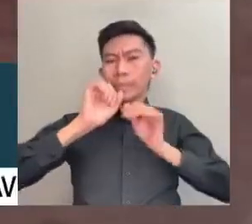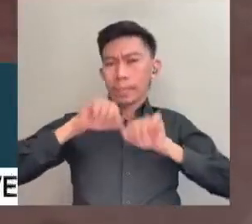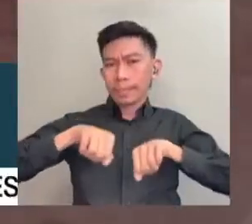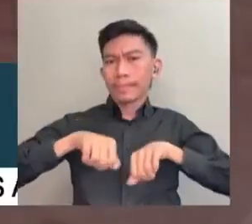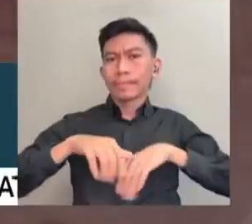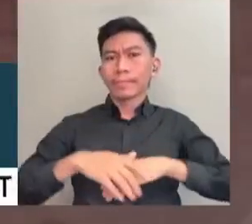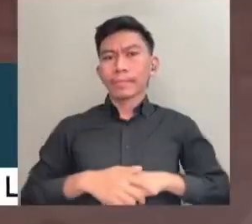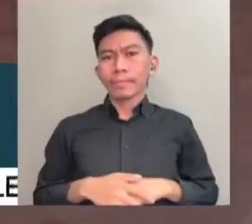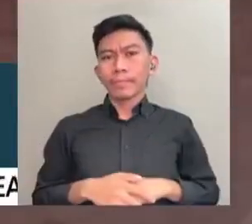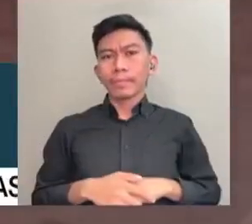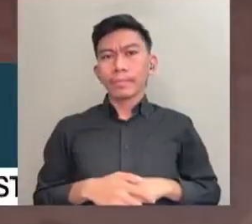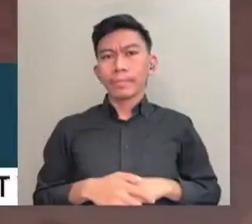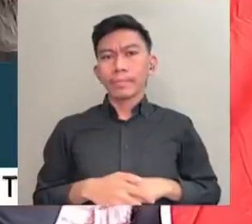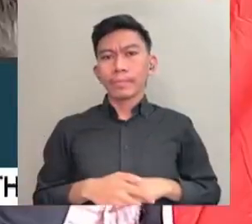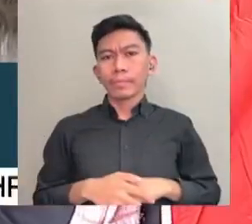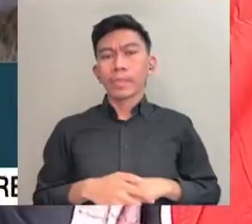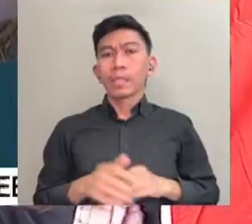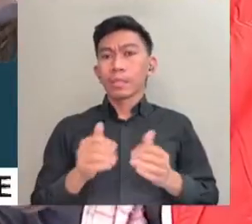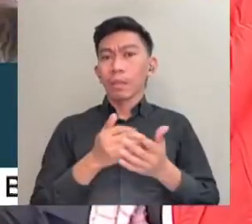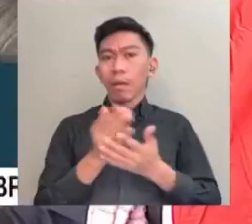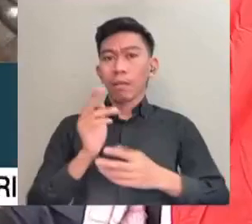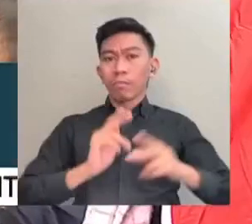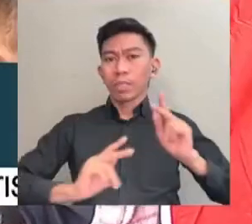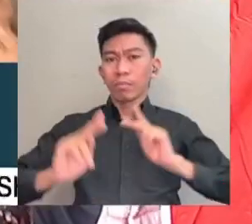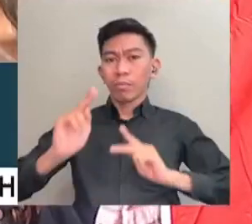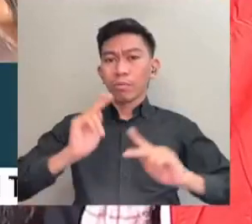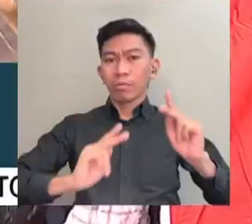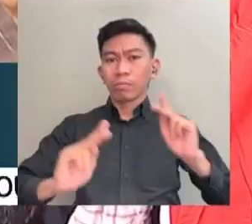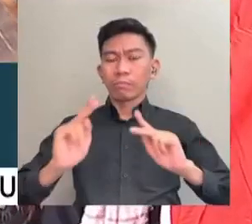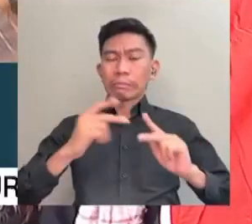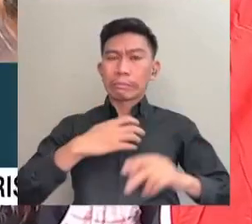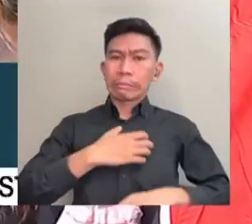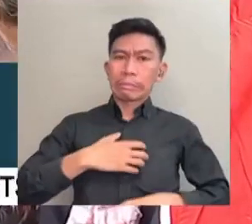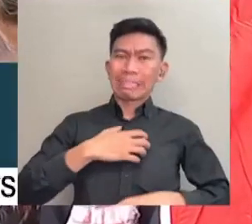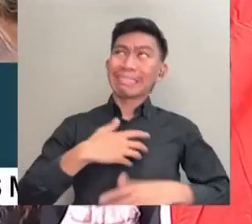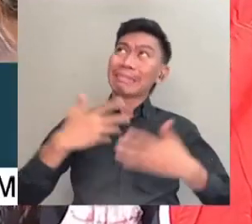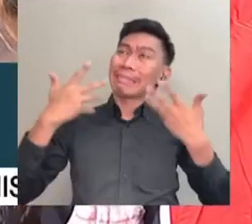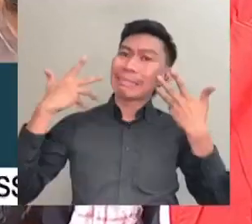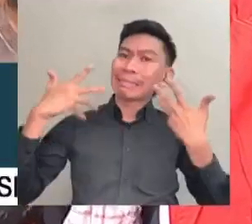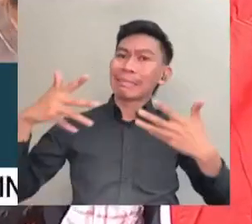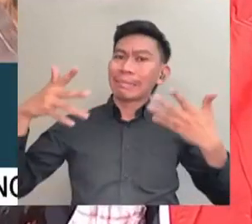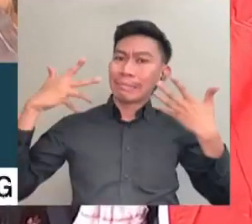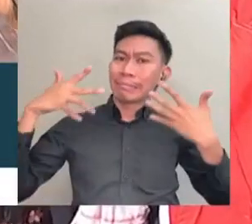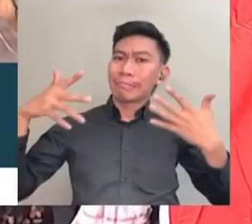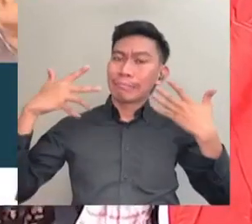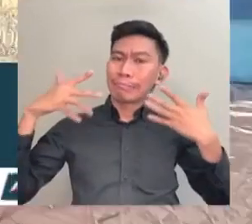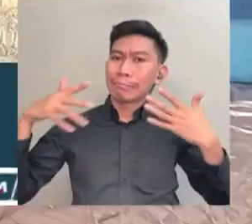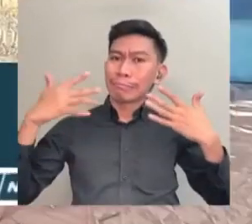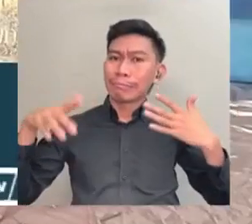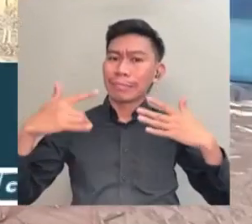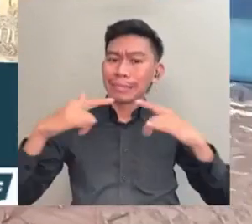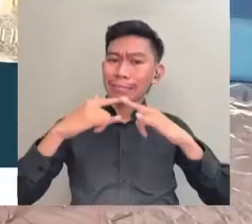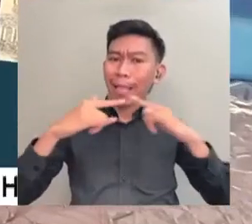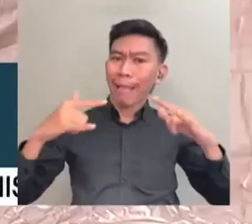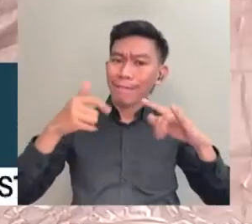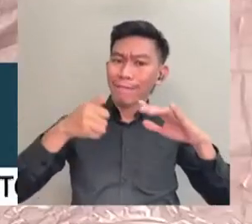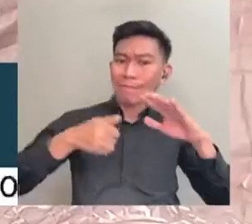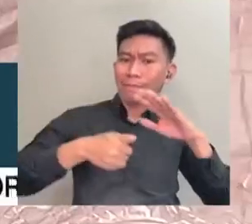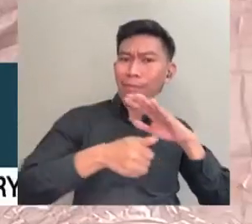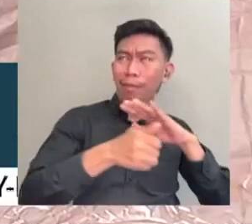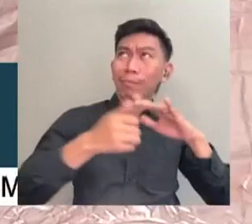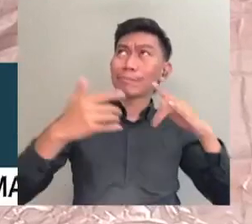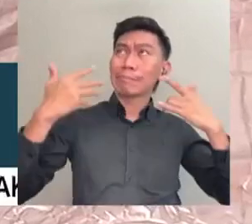are also complaining of unfavorable temperature inside the modular tent, especially during noontime.